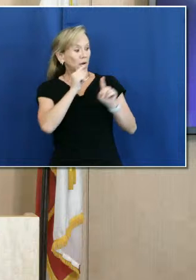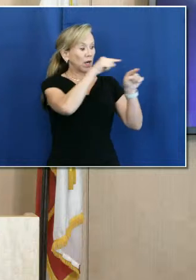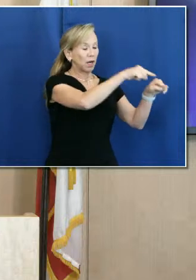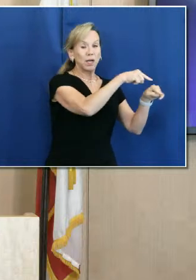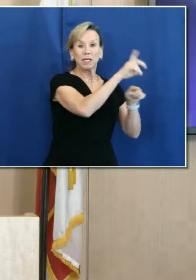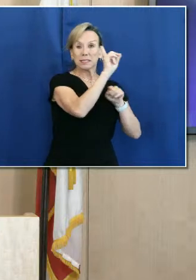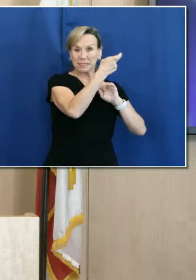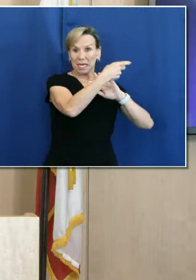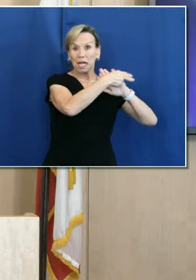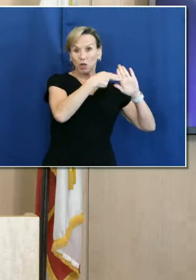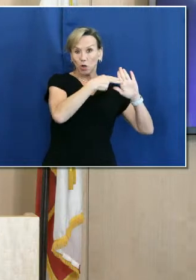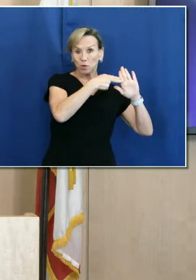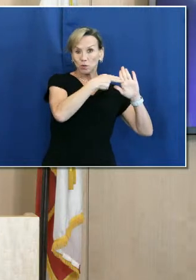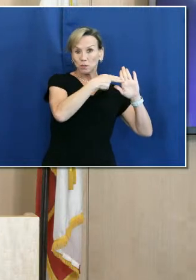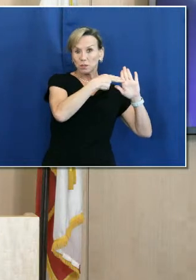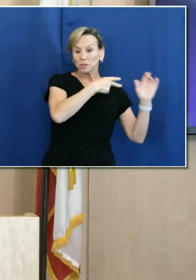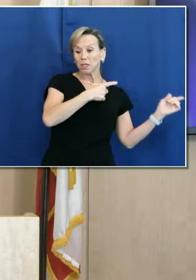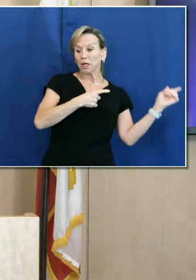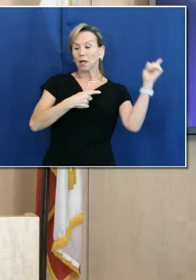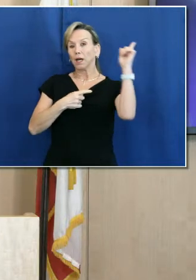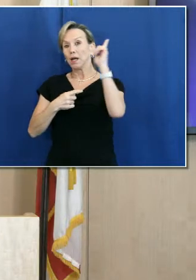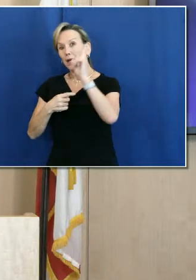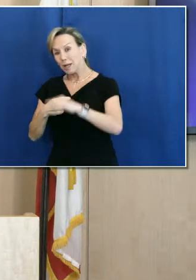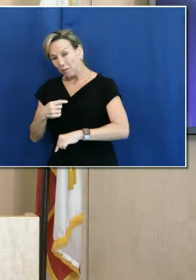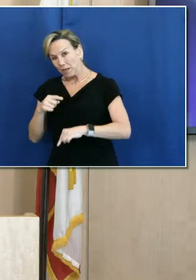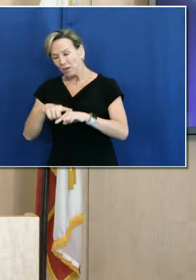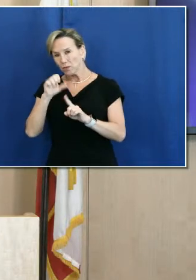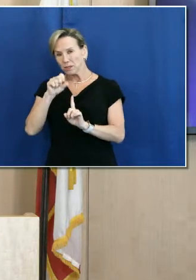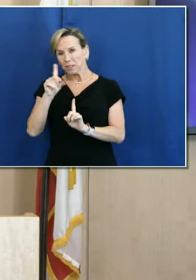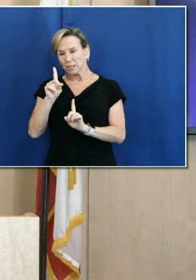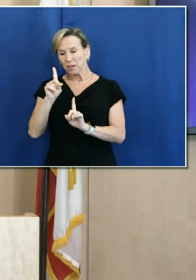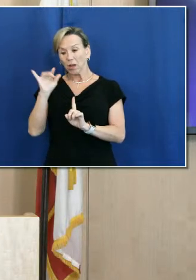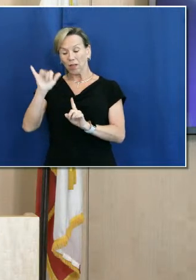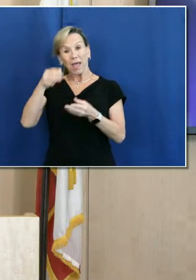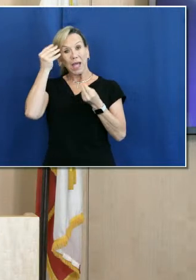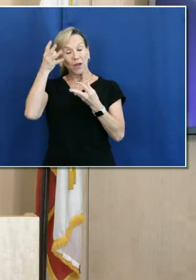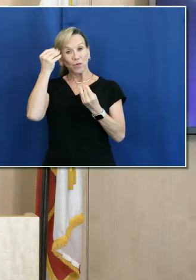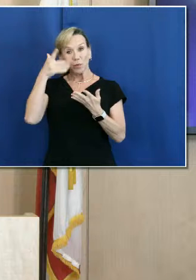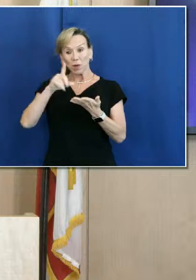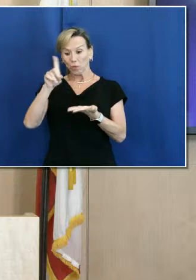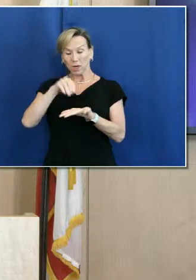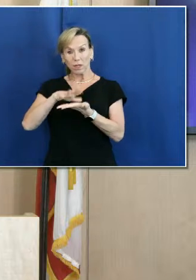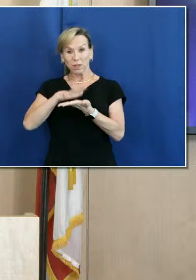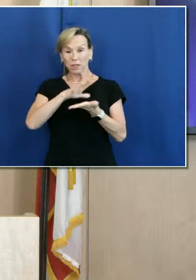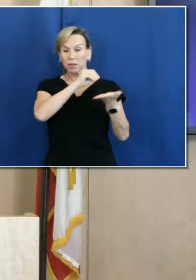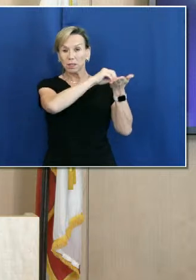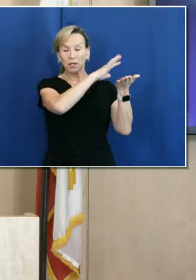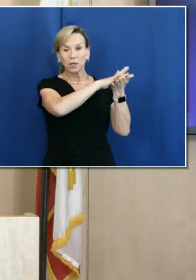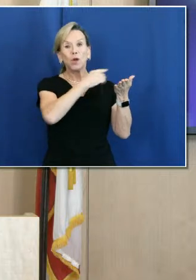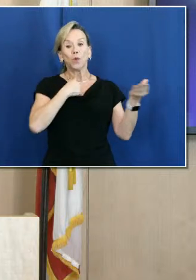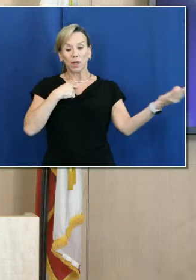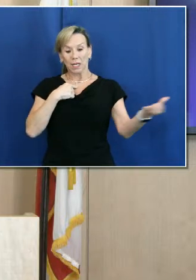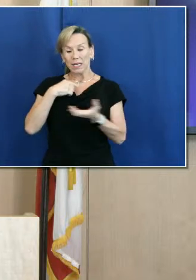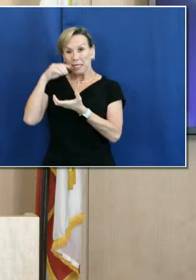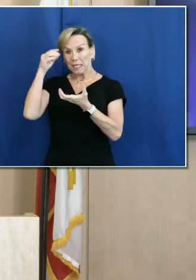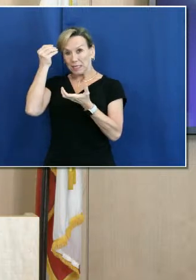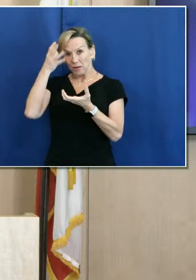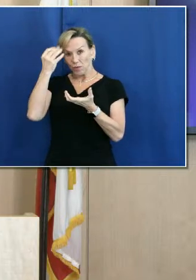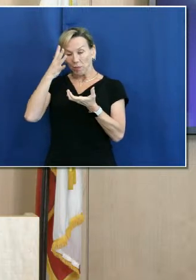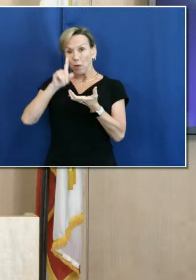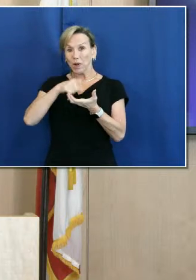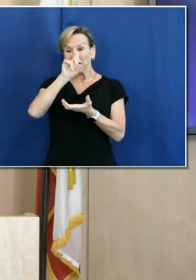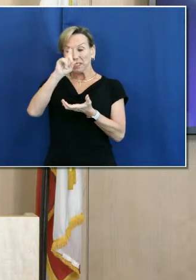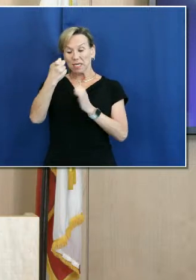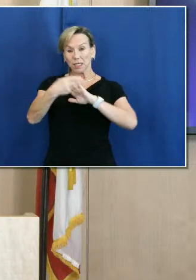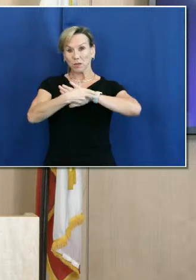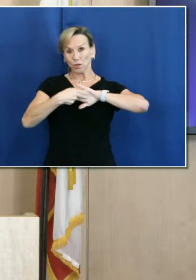San Diego, even if they don't come back, we find out. We get that information and we work with that jurisdiction where the